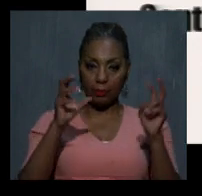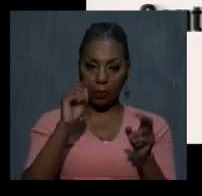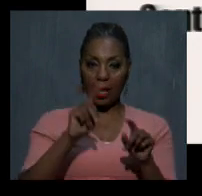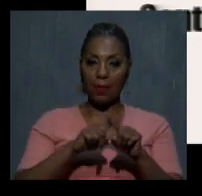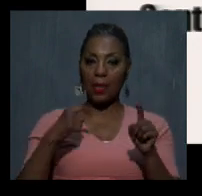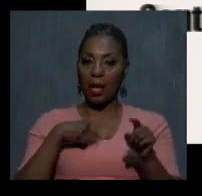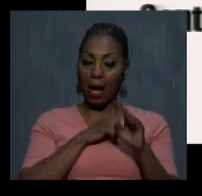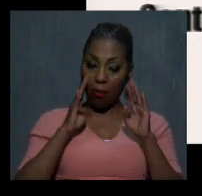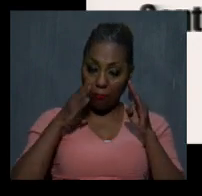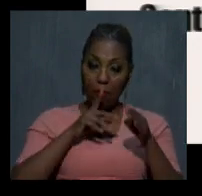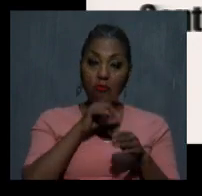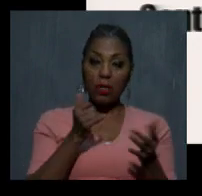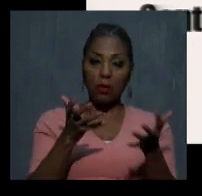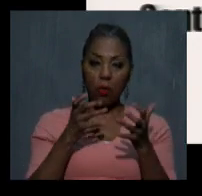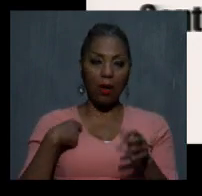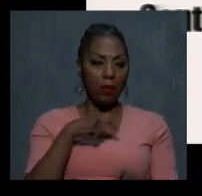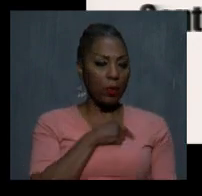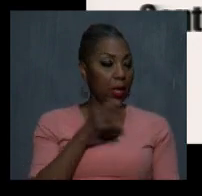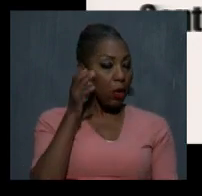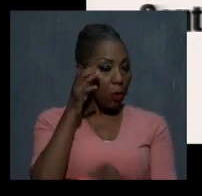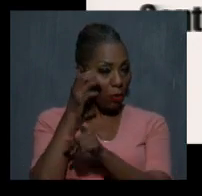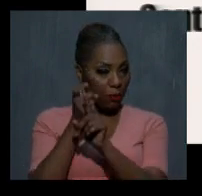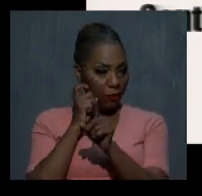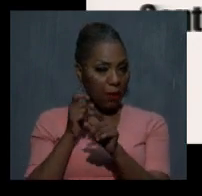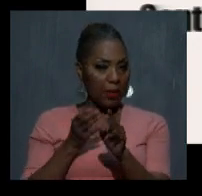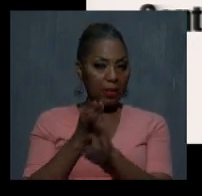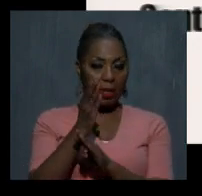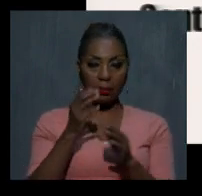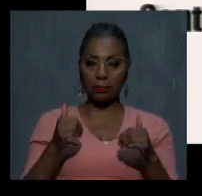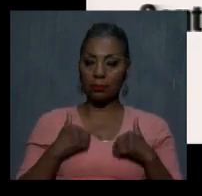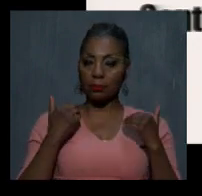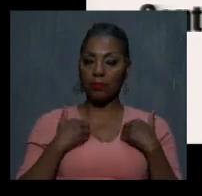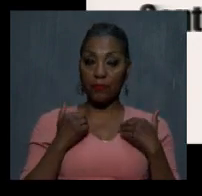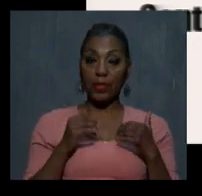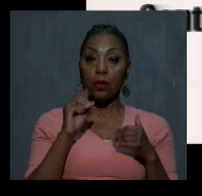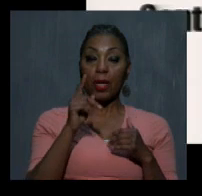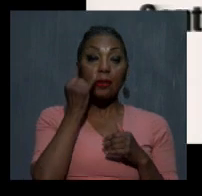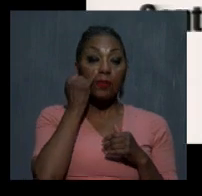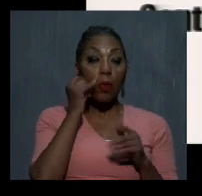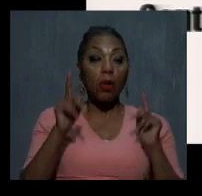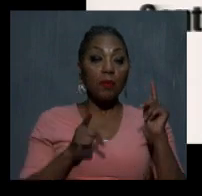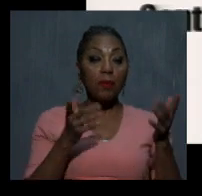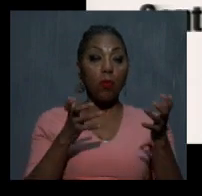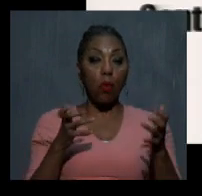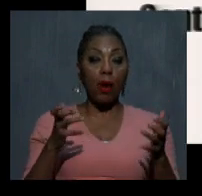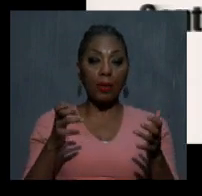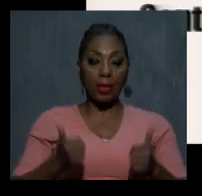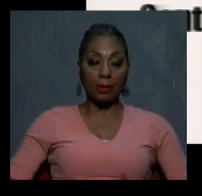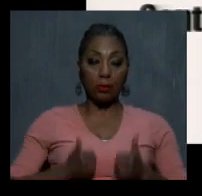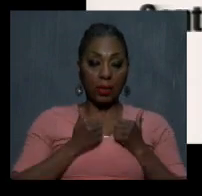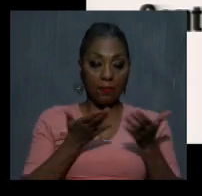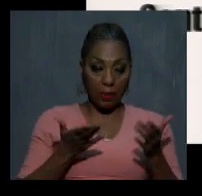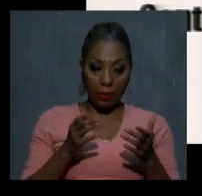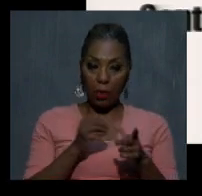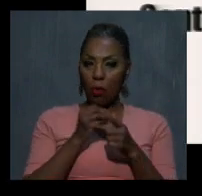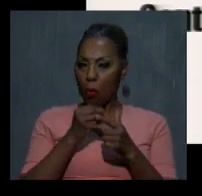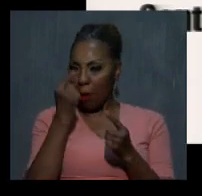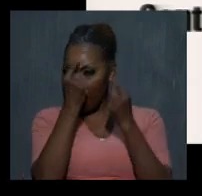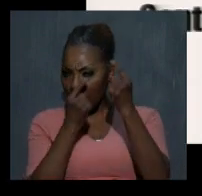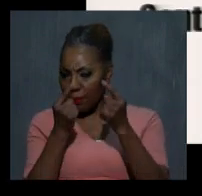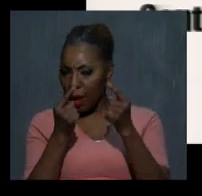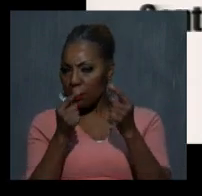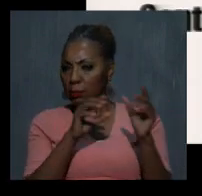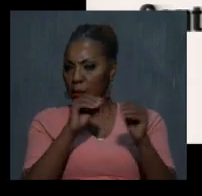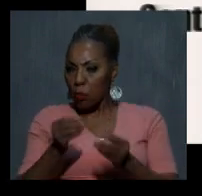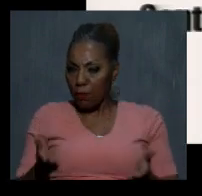on that I heard from young professionals is when people choose to move here, they're looking to move here, or